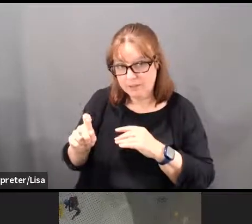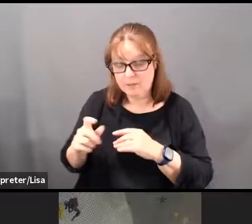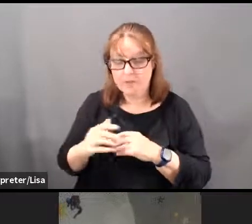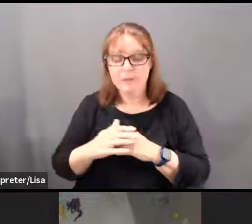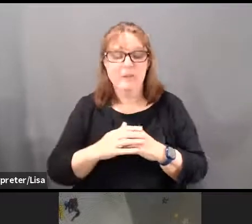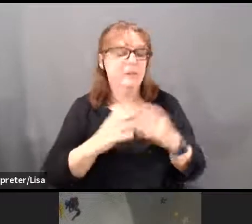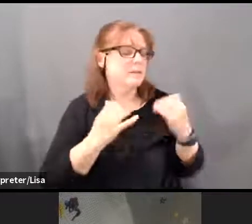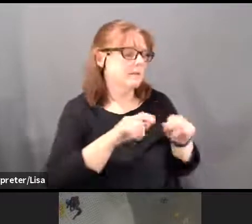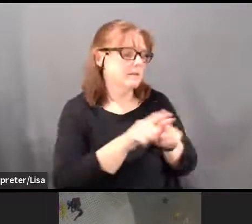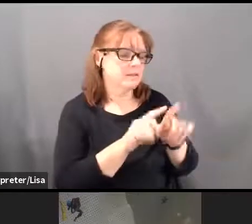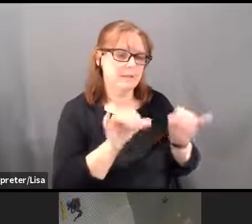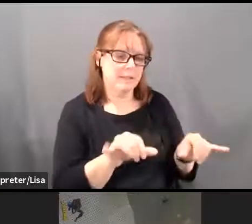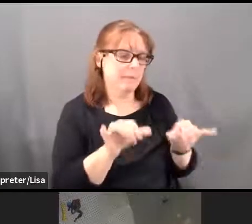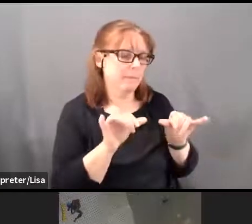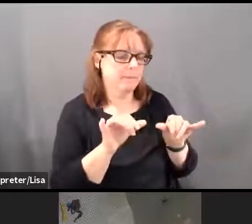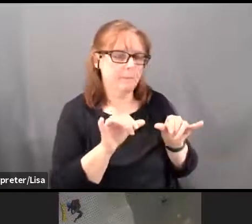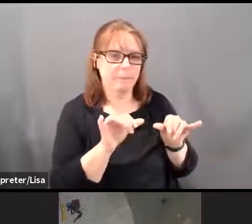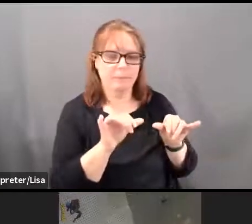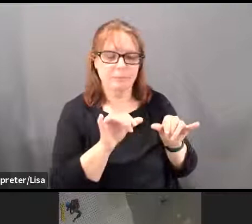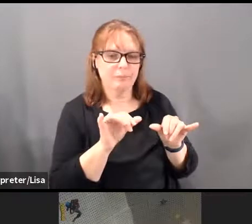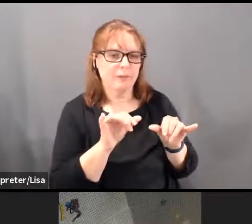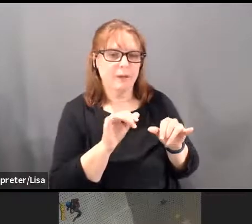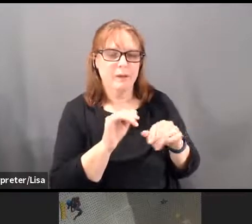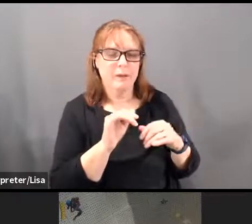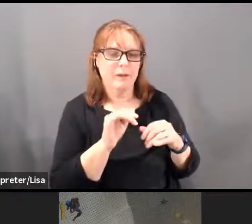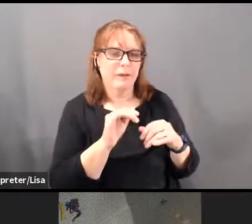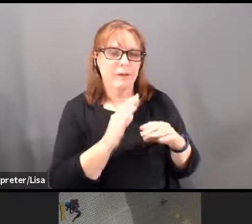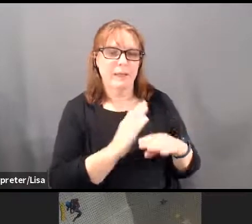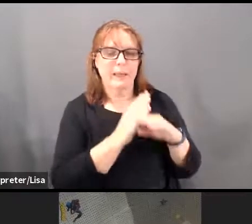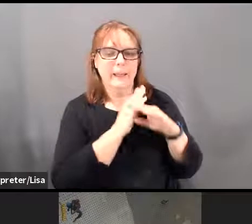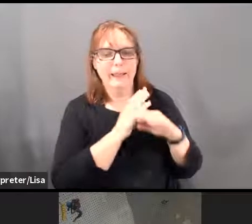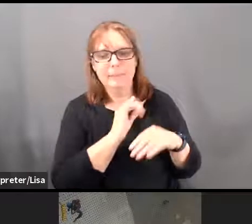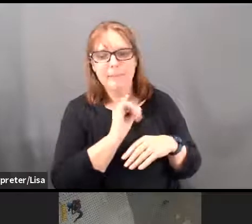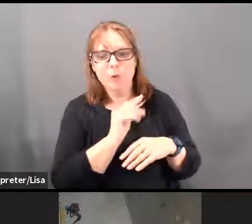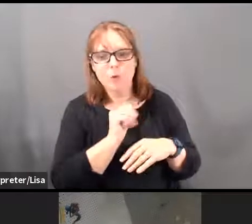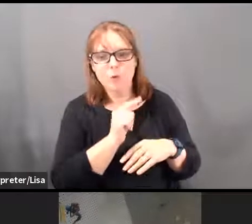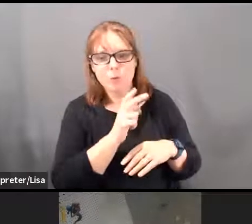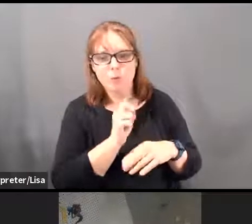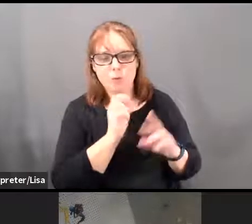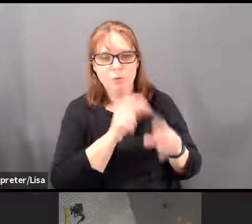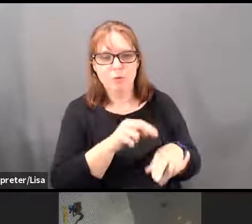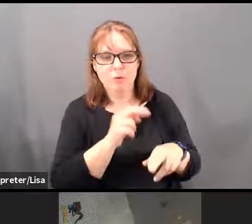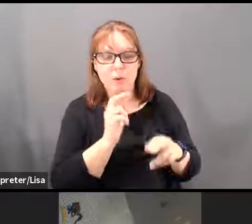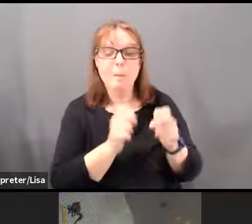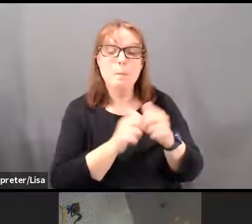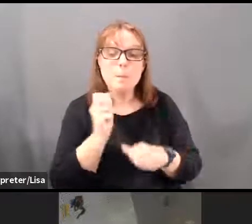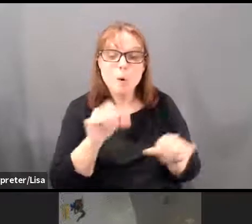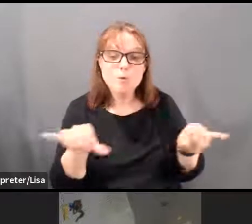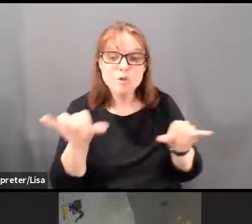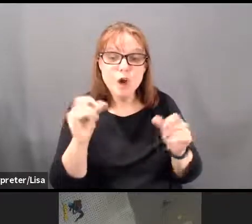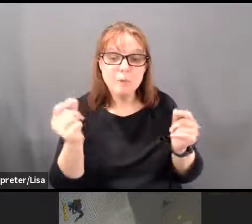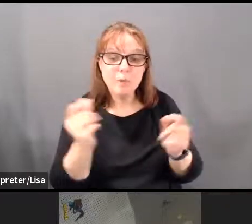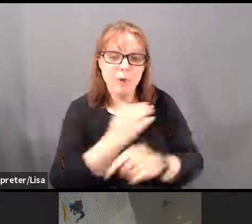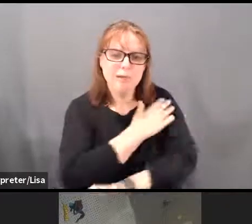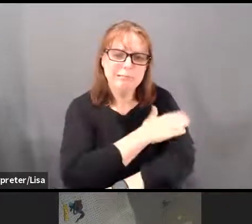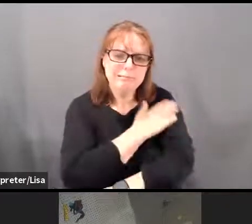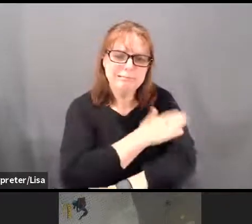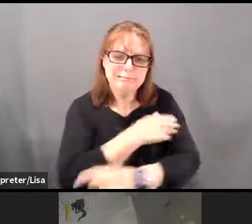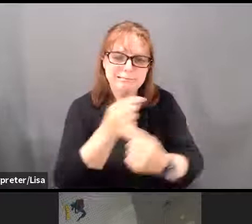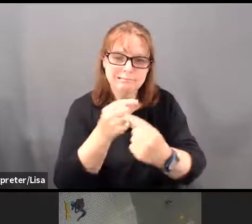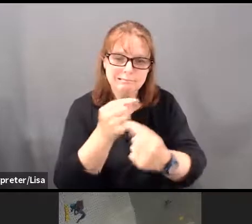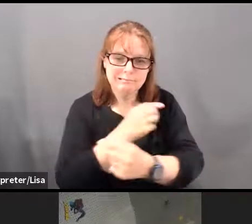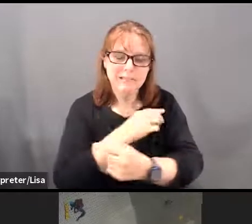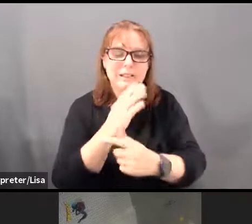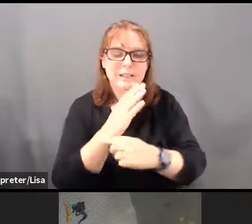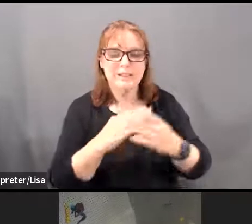still seeing. So it's similar. So you're seeing, 12 to 15-year-olds with a fever. Most common is a sore arm, by the way. And then some kids are just tired the